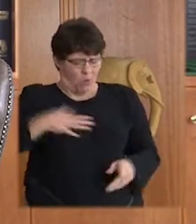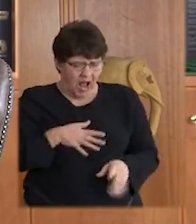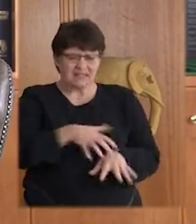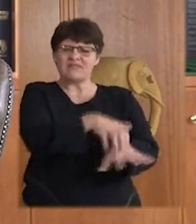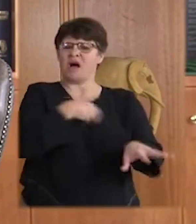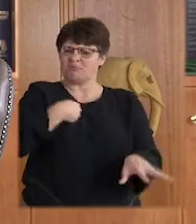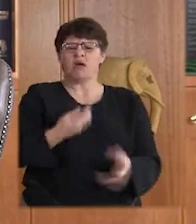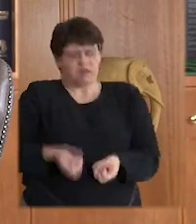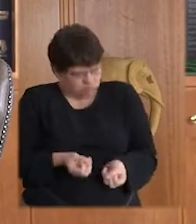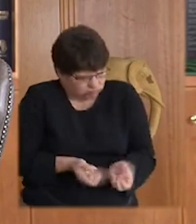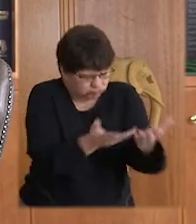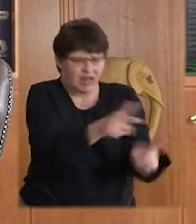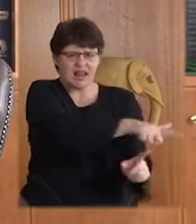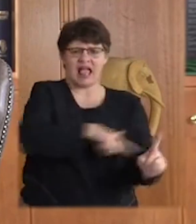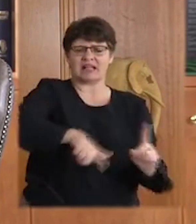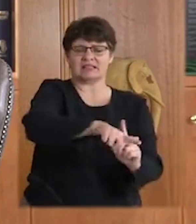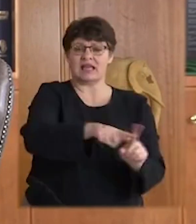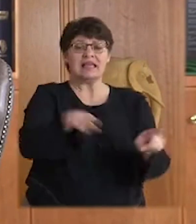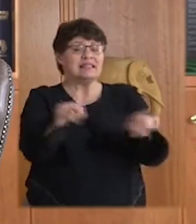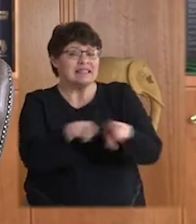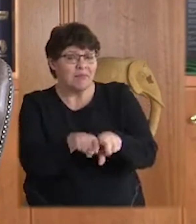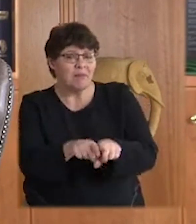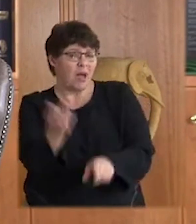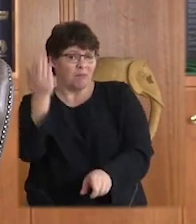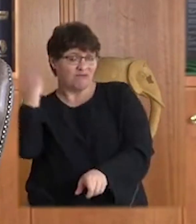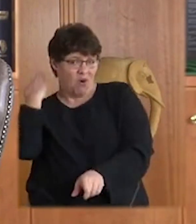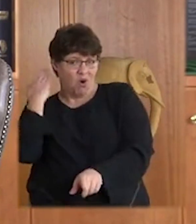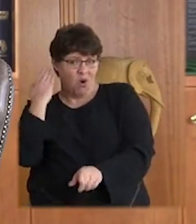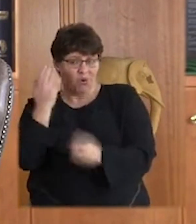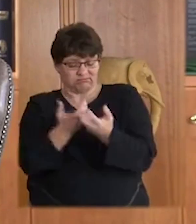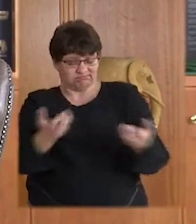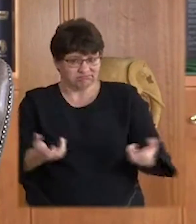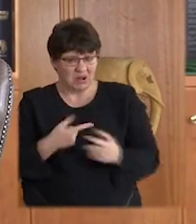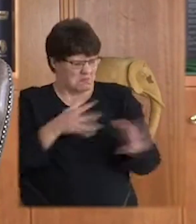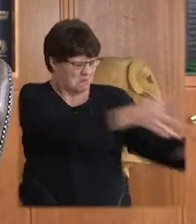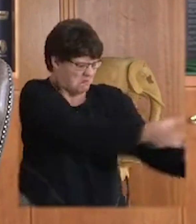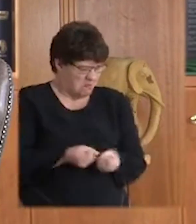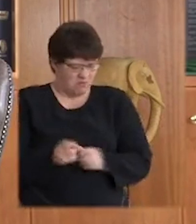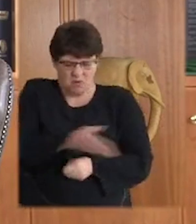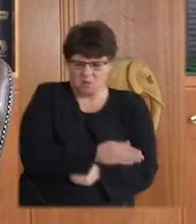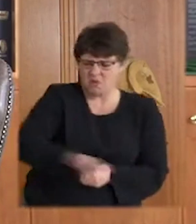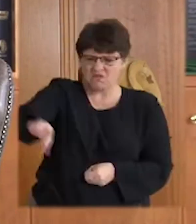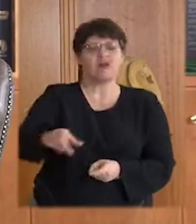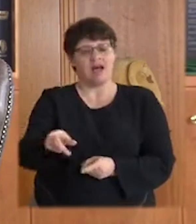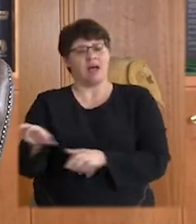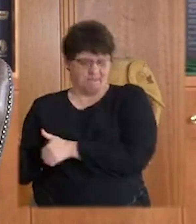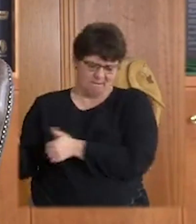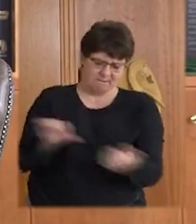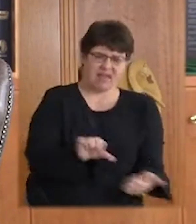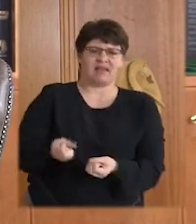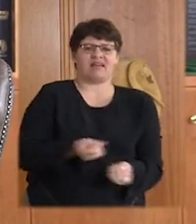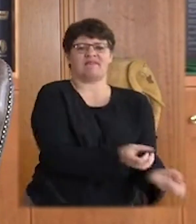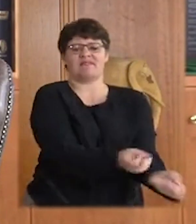those who were forcibly removed from their ancestral lands. We are supporting